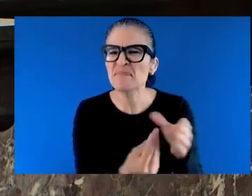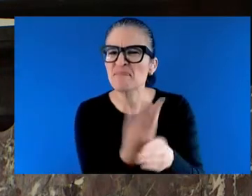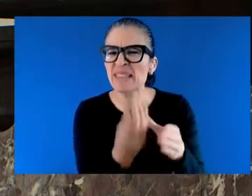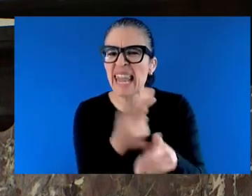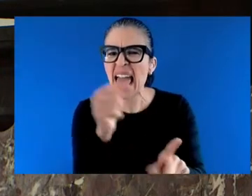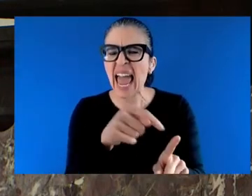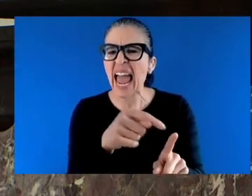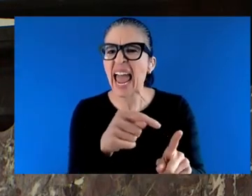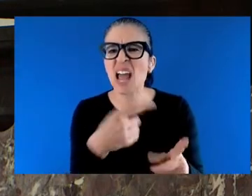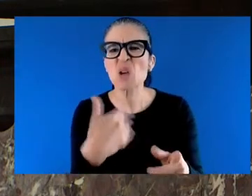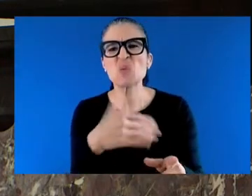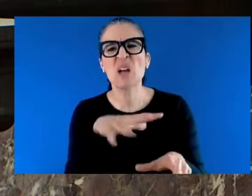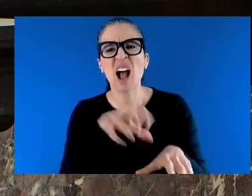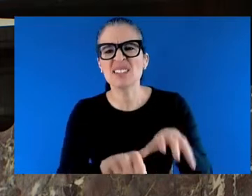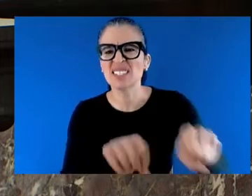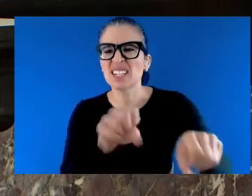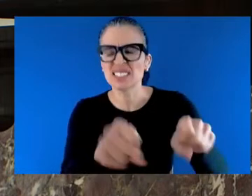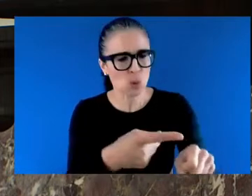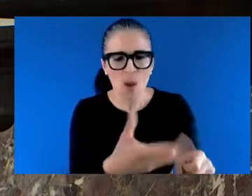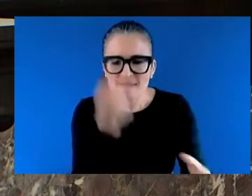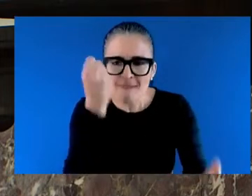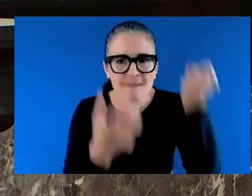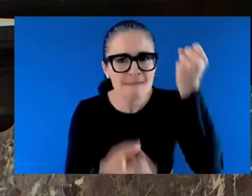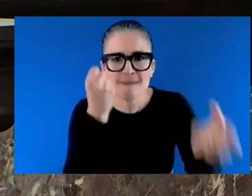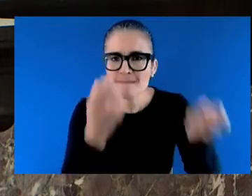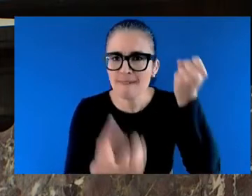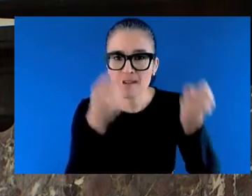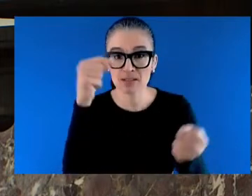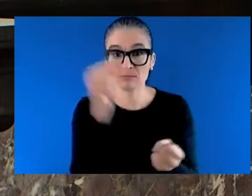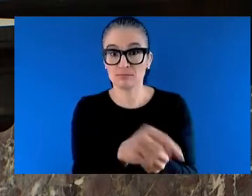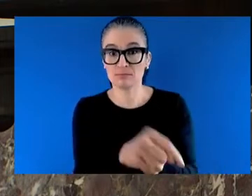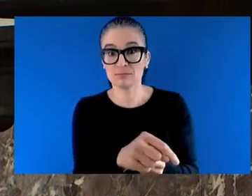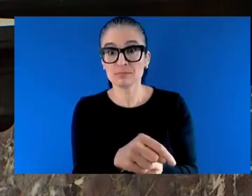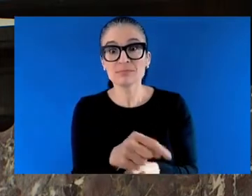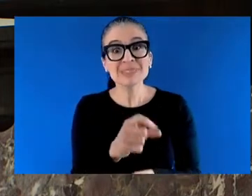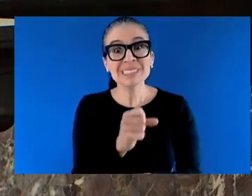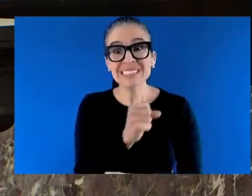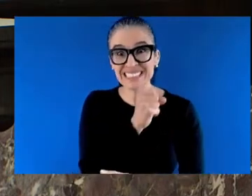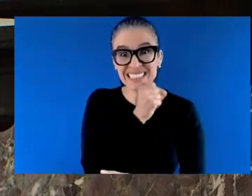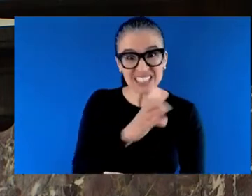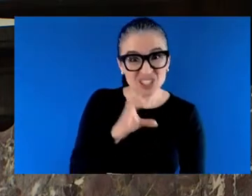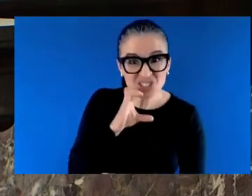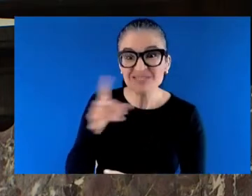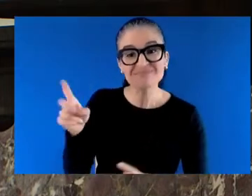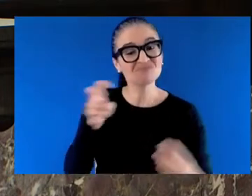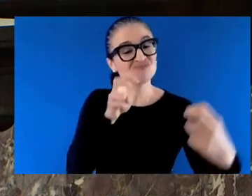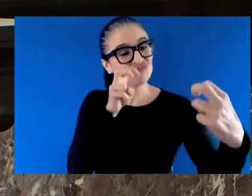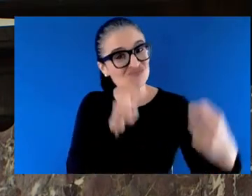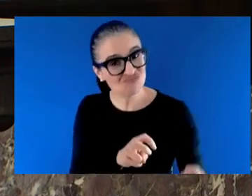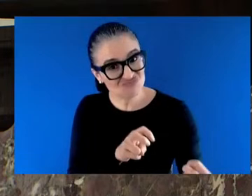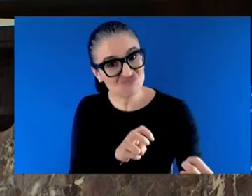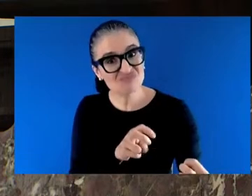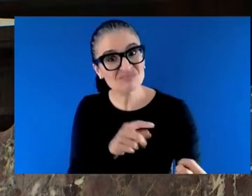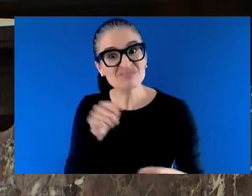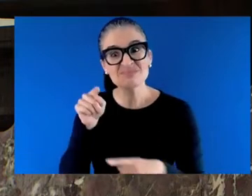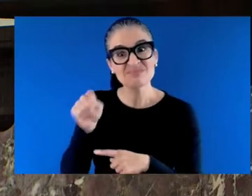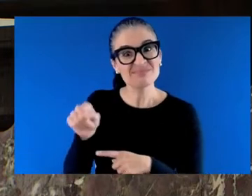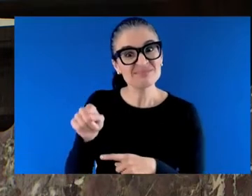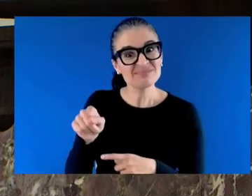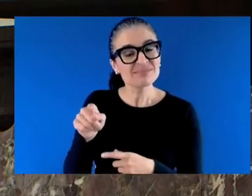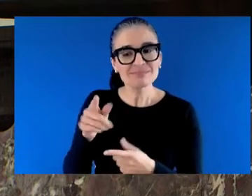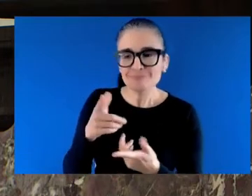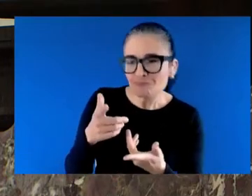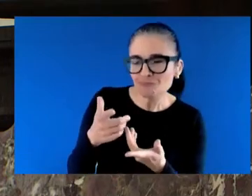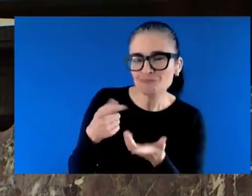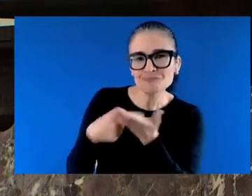seniors volunteer their time to help other seniors improve English and self-care. Chinese Canadians' contributions serve as a great